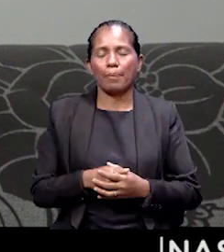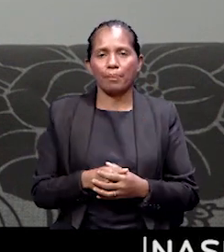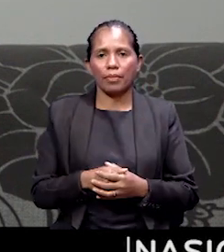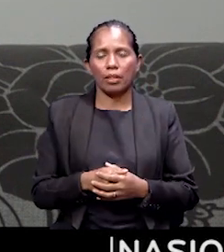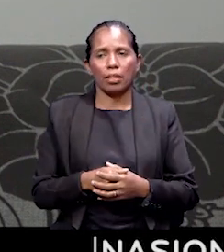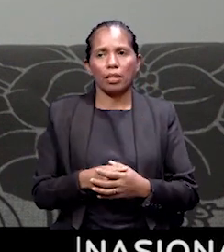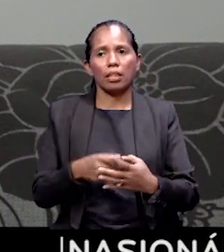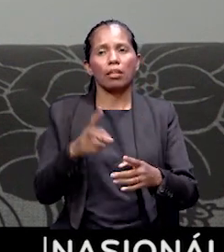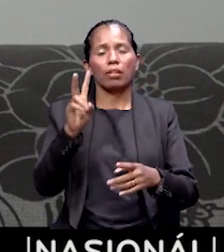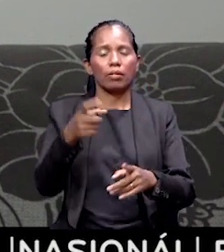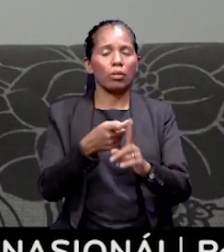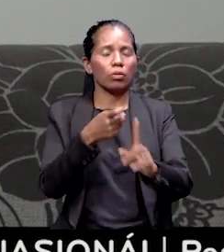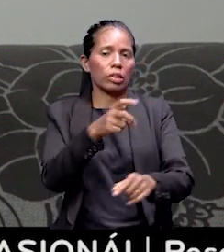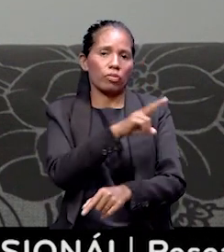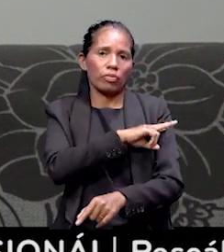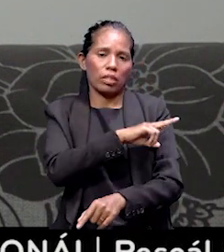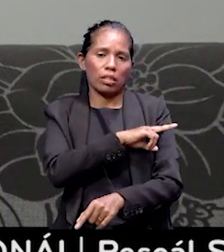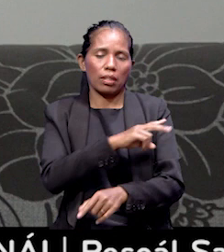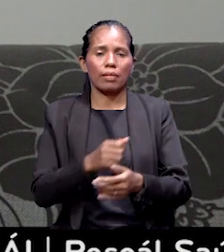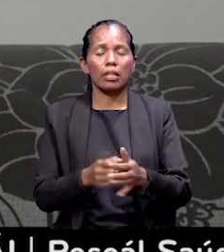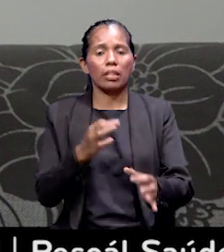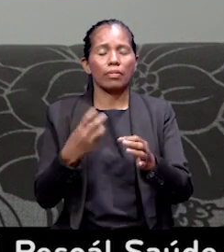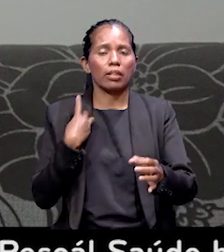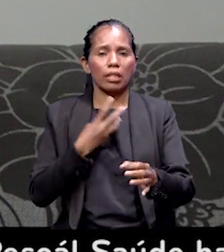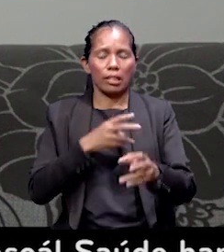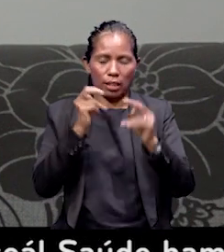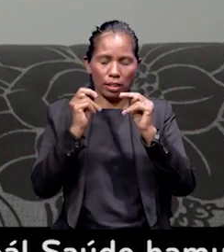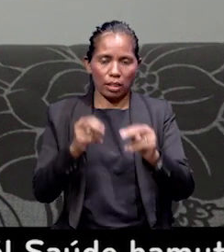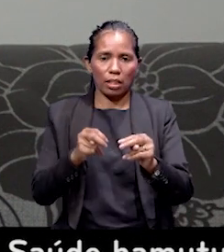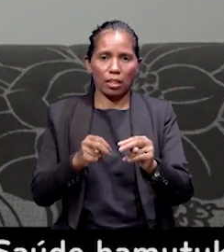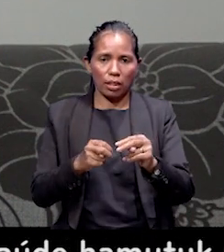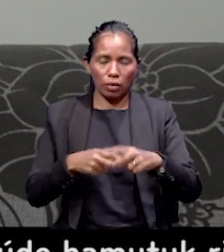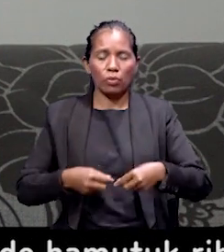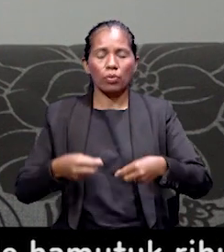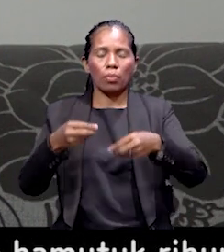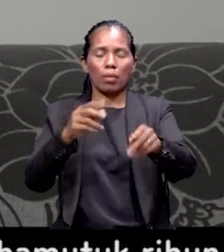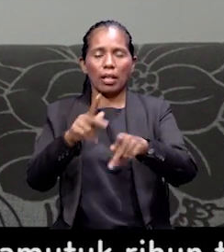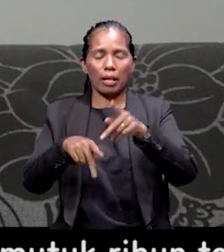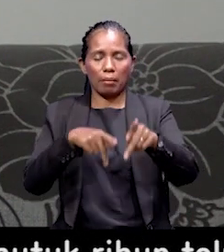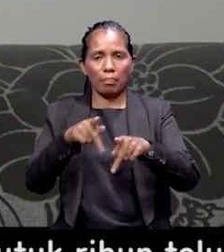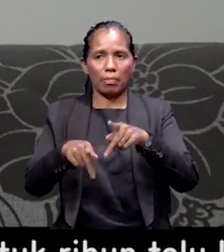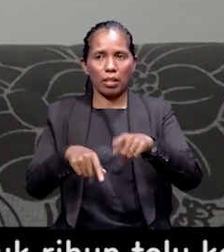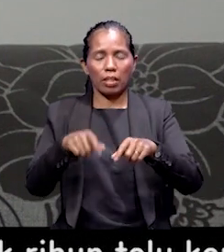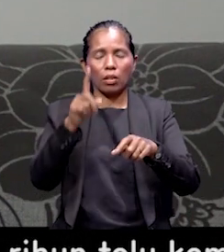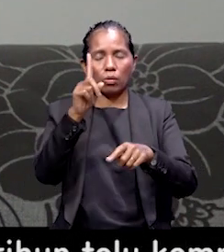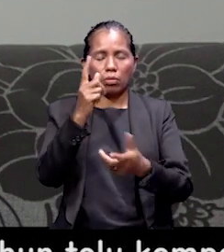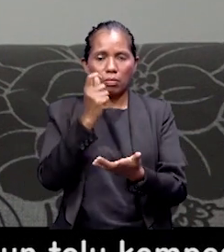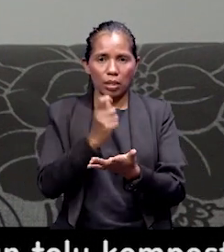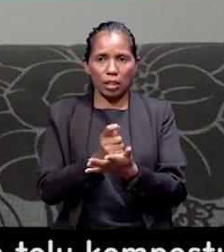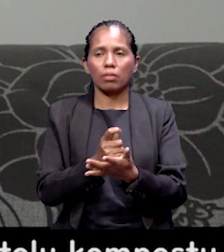ne. Vasina ita quando aplika ba populasaun ida, por exemplo, Hans Timor Leste ne 1 milhão ita aplika